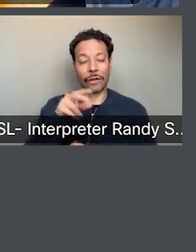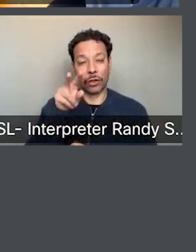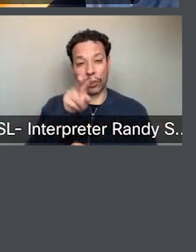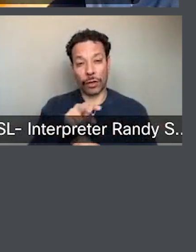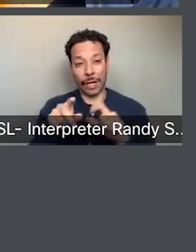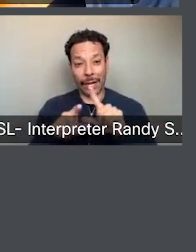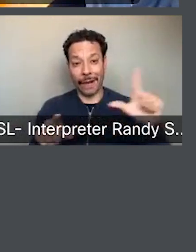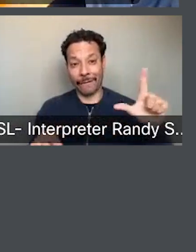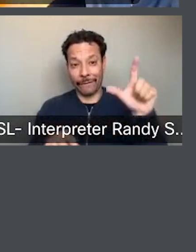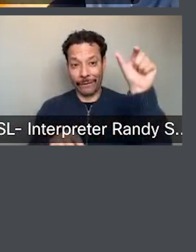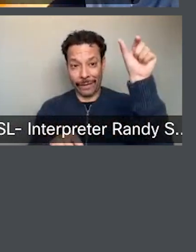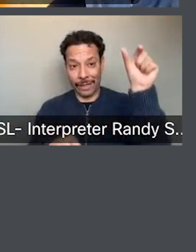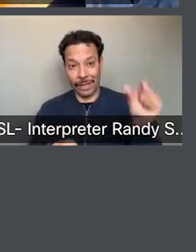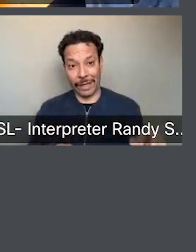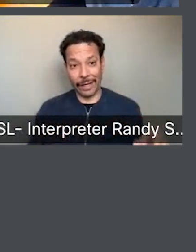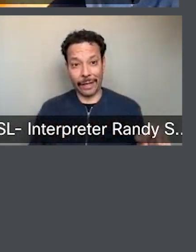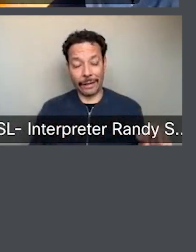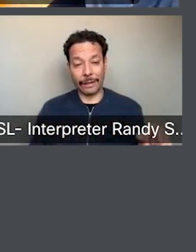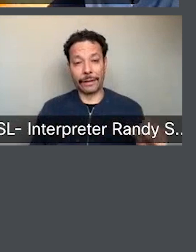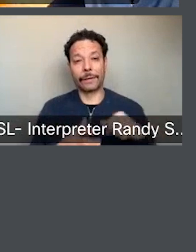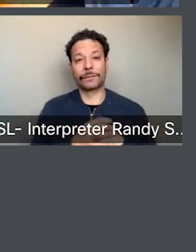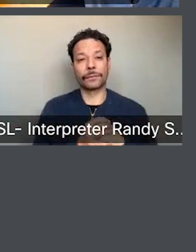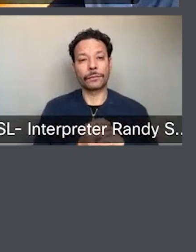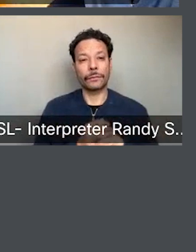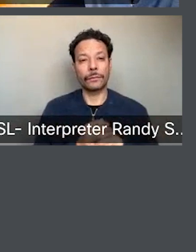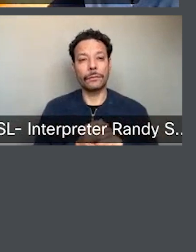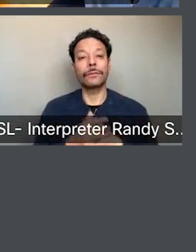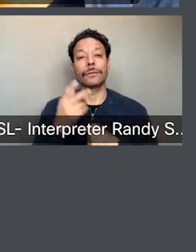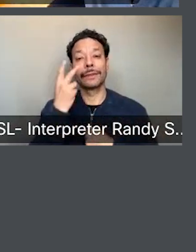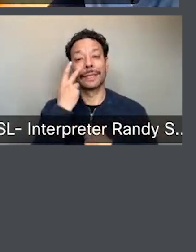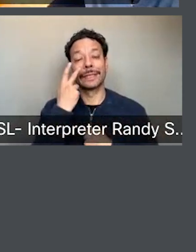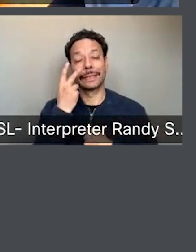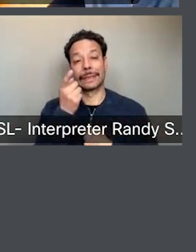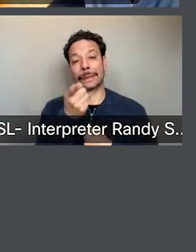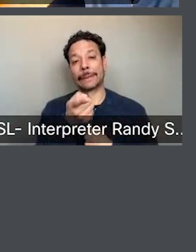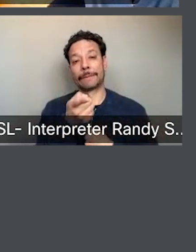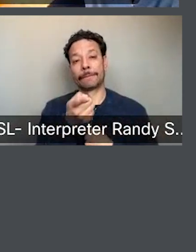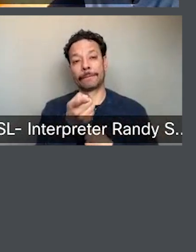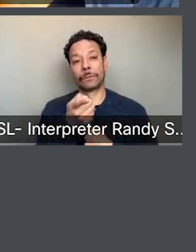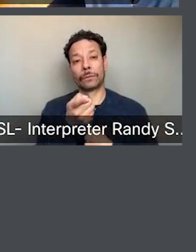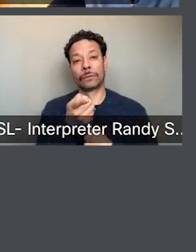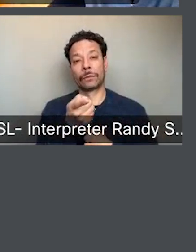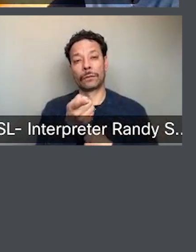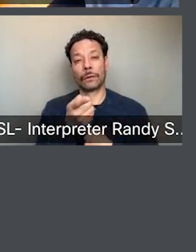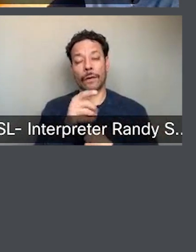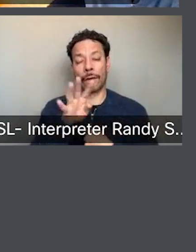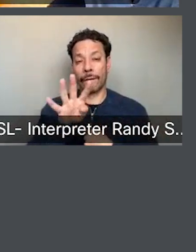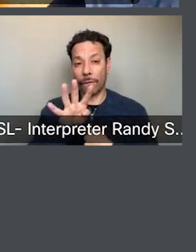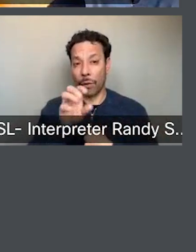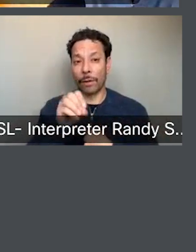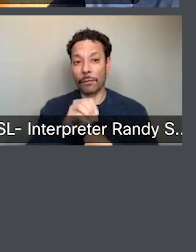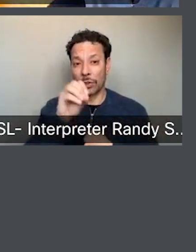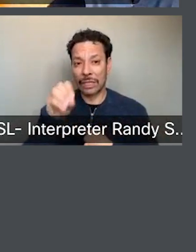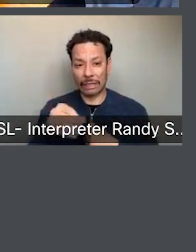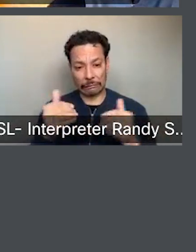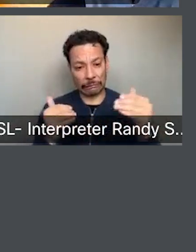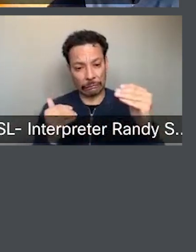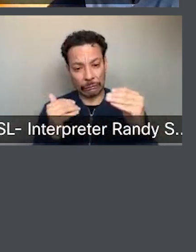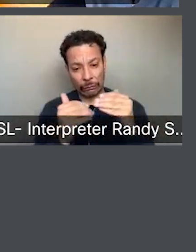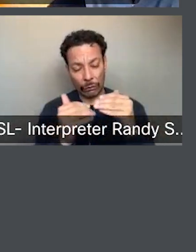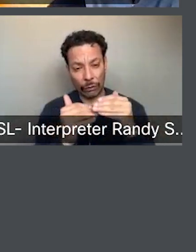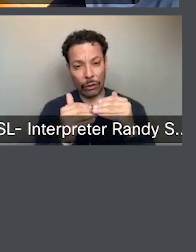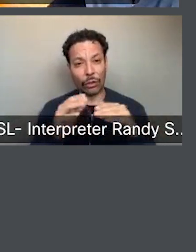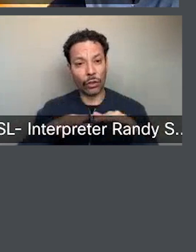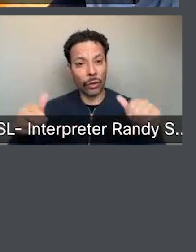left-hand side of the chart, you'll see that almost 40% of the children in our study